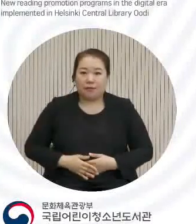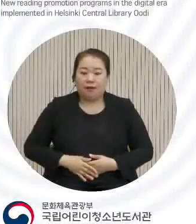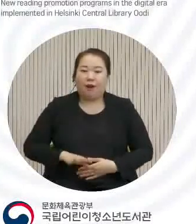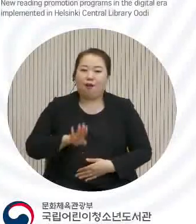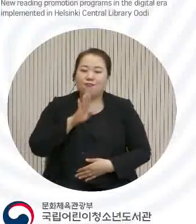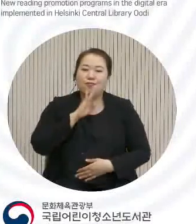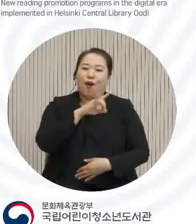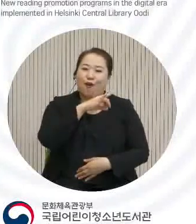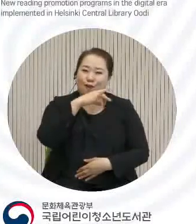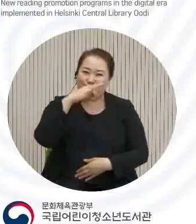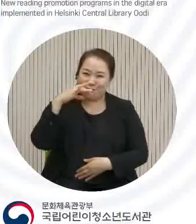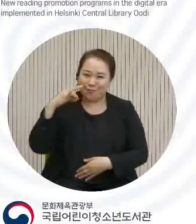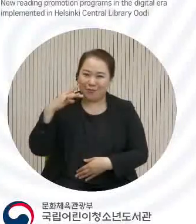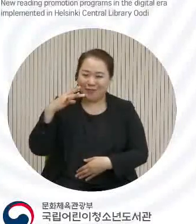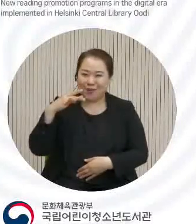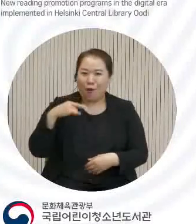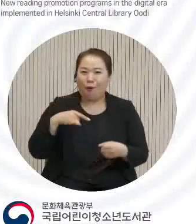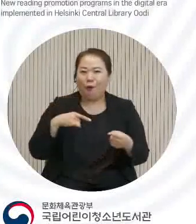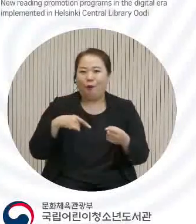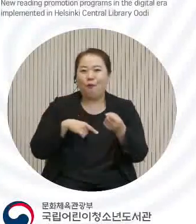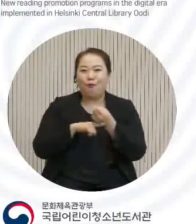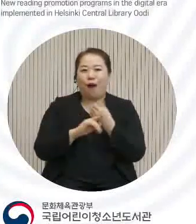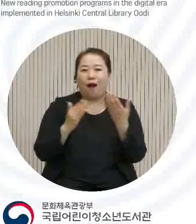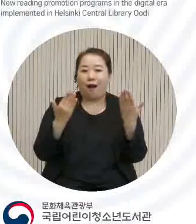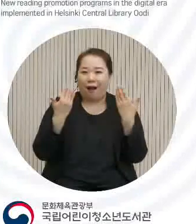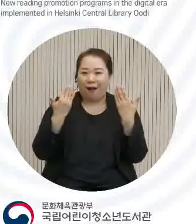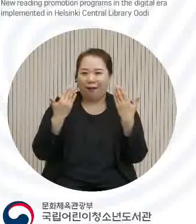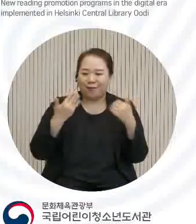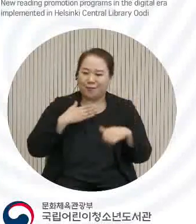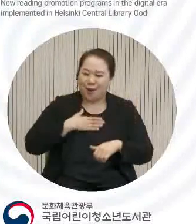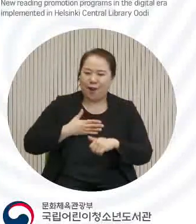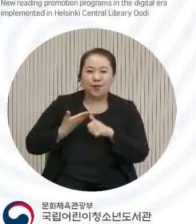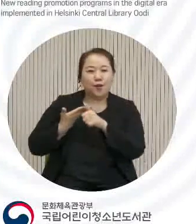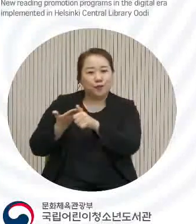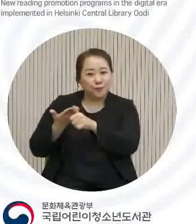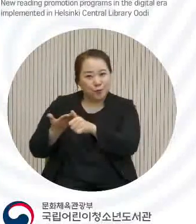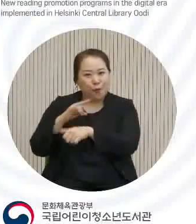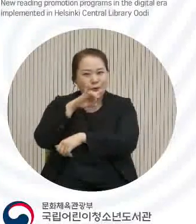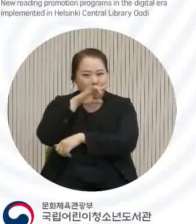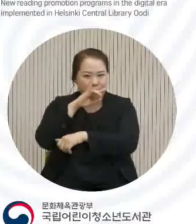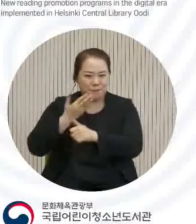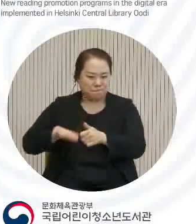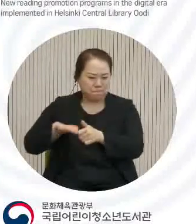end to boost the excitement we were hopefully able to create.